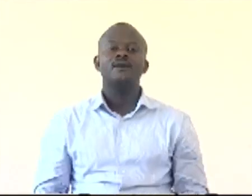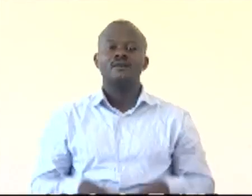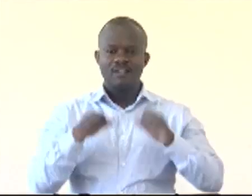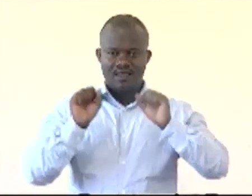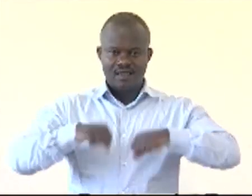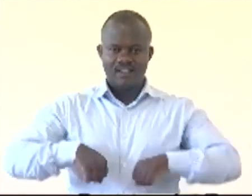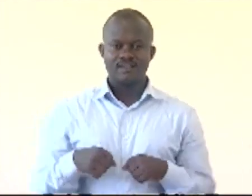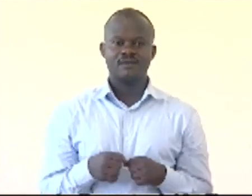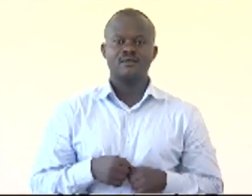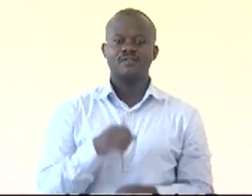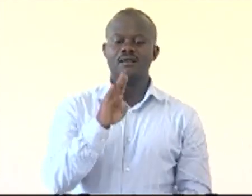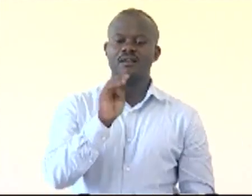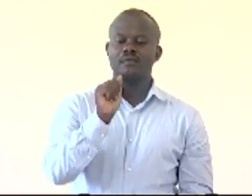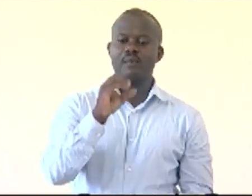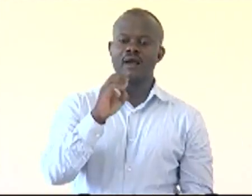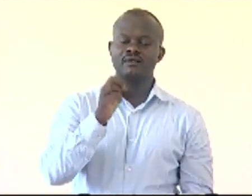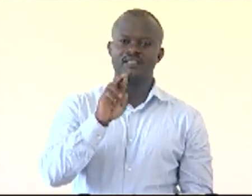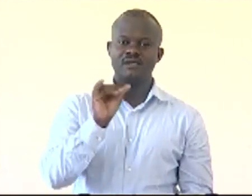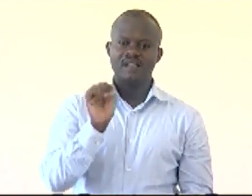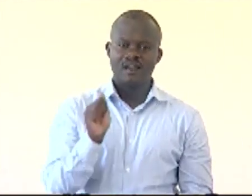Yes, bacteria